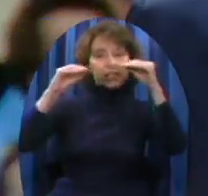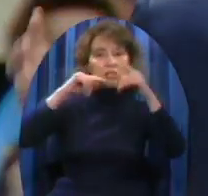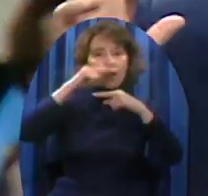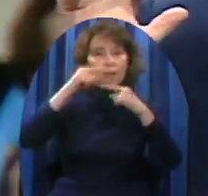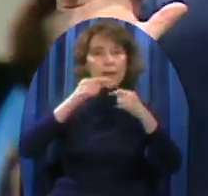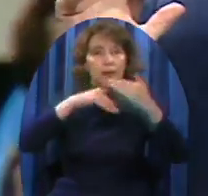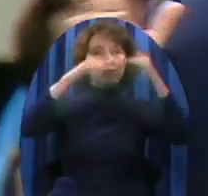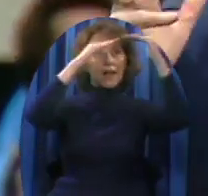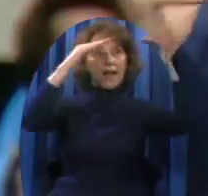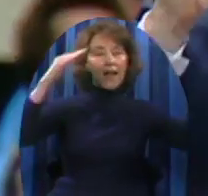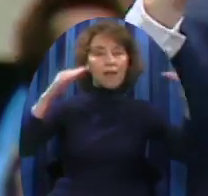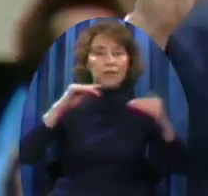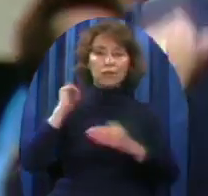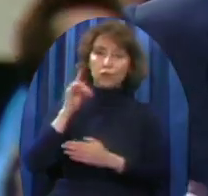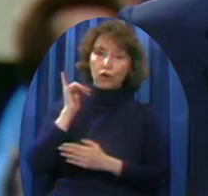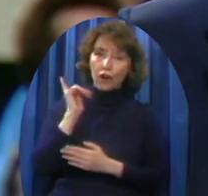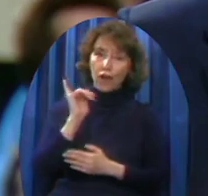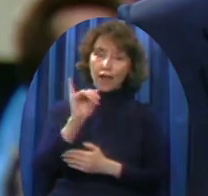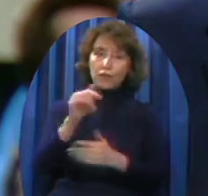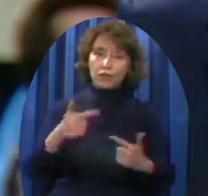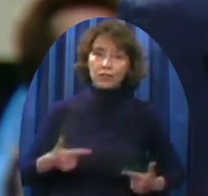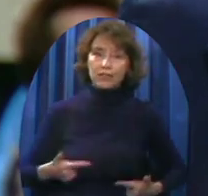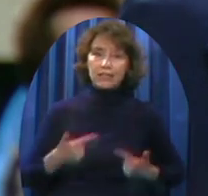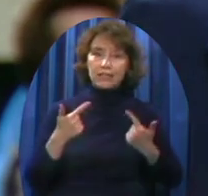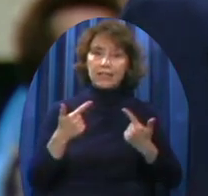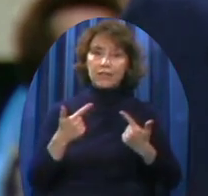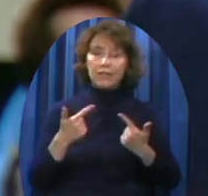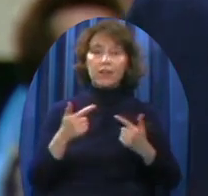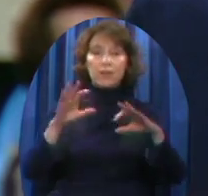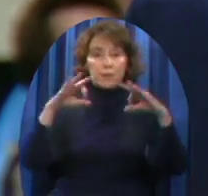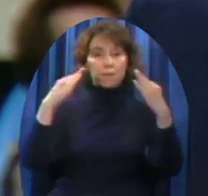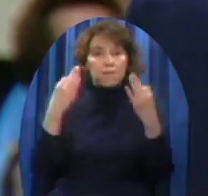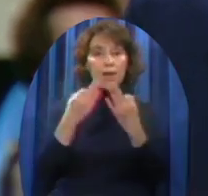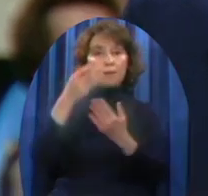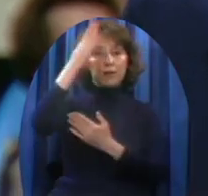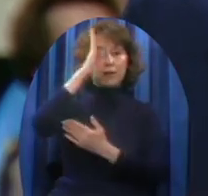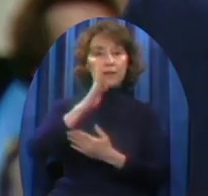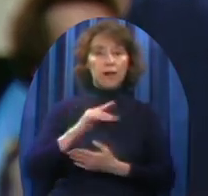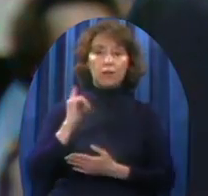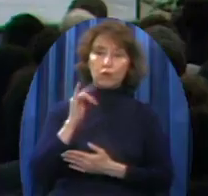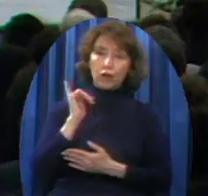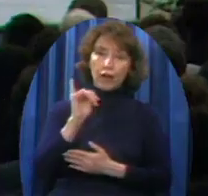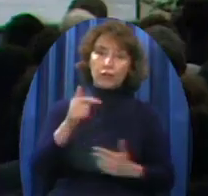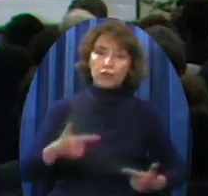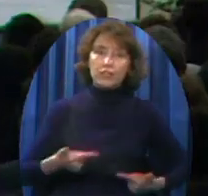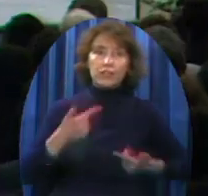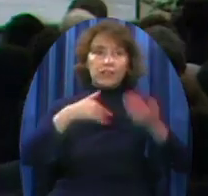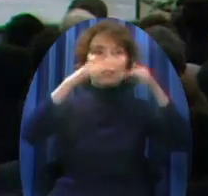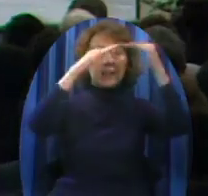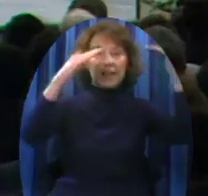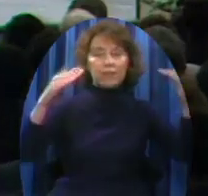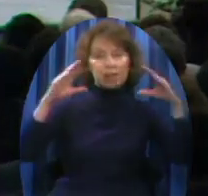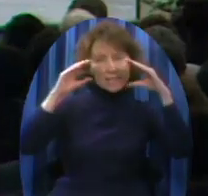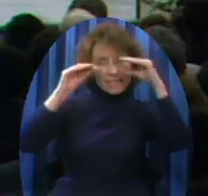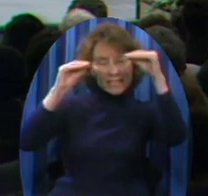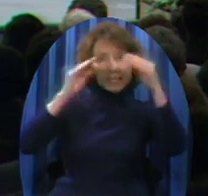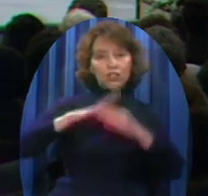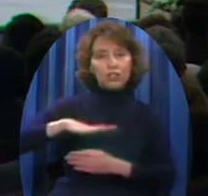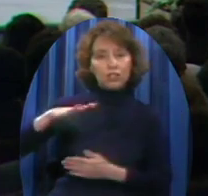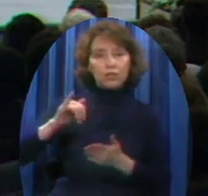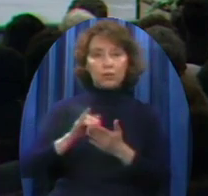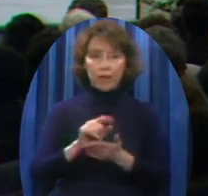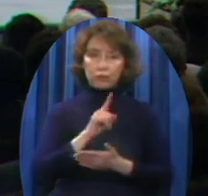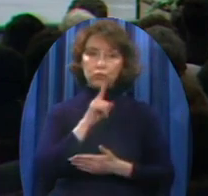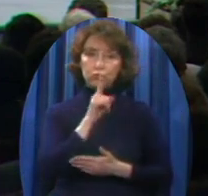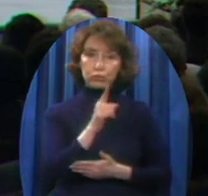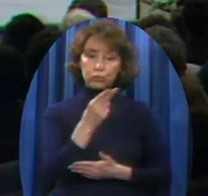day, where that forever family of God will gather into the eternal abode. Teach them that there's a real hell and that we